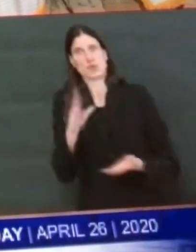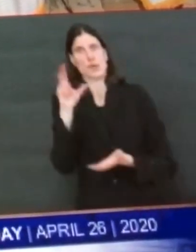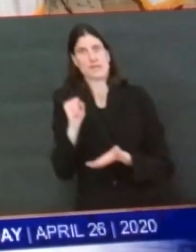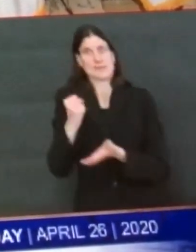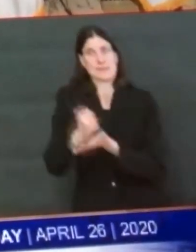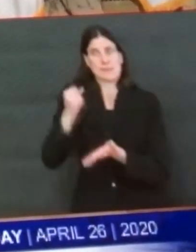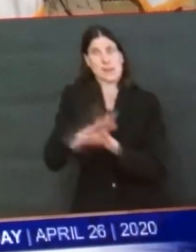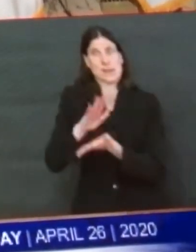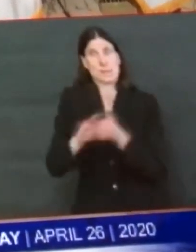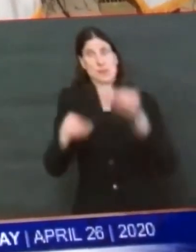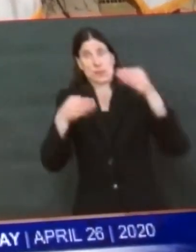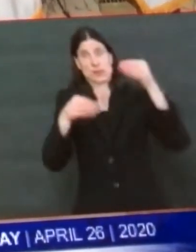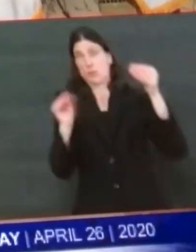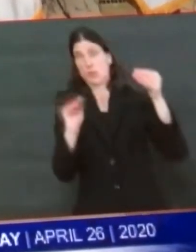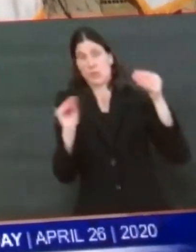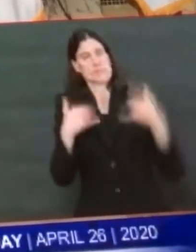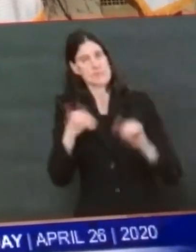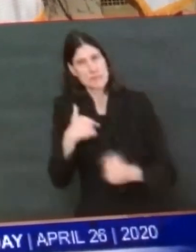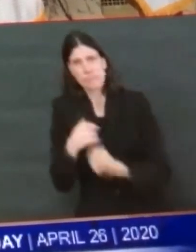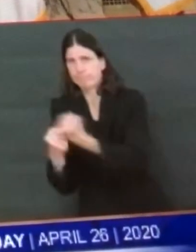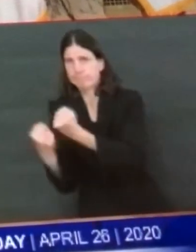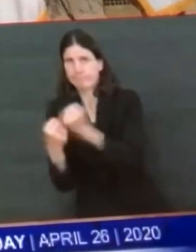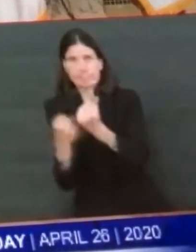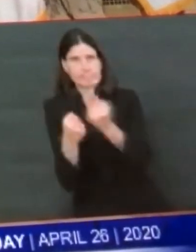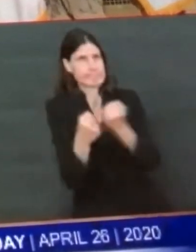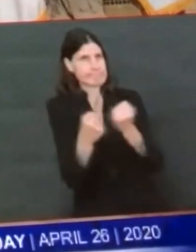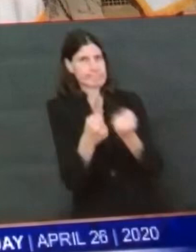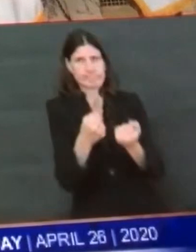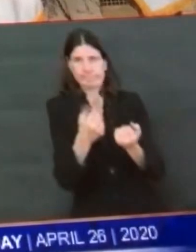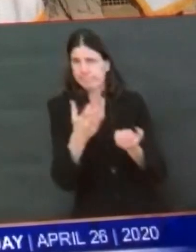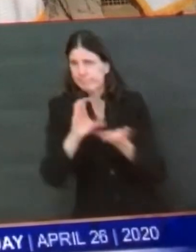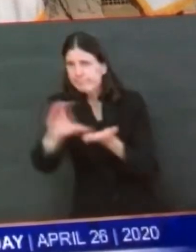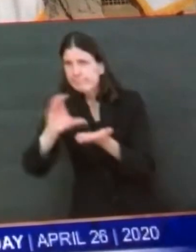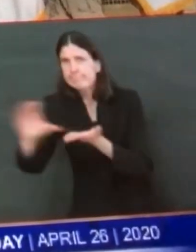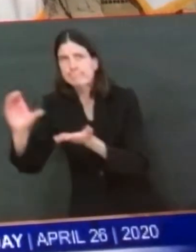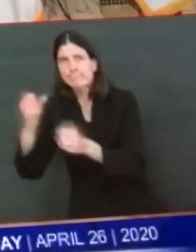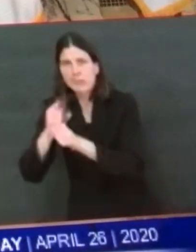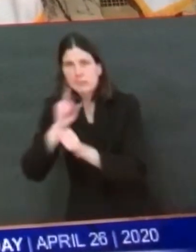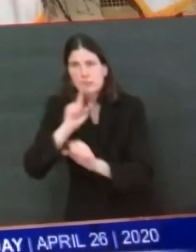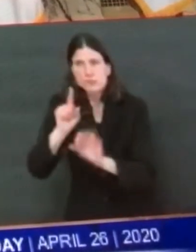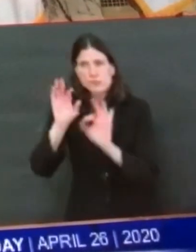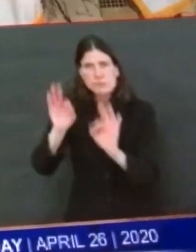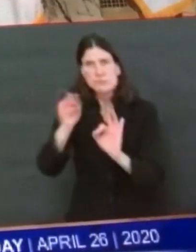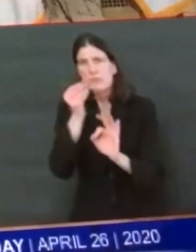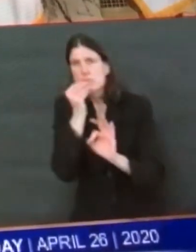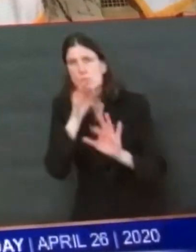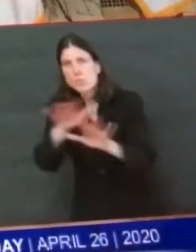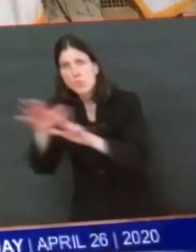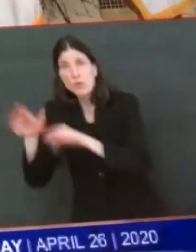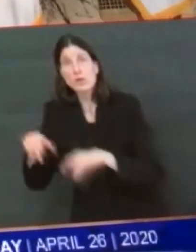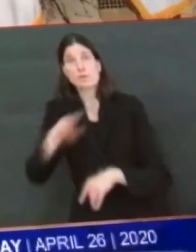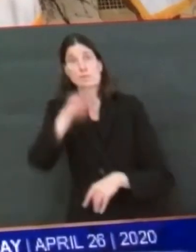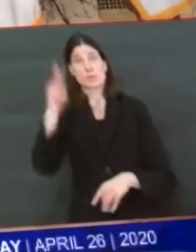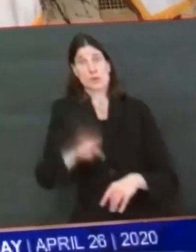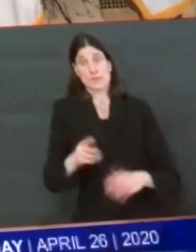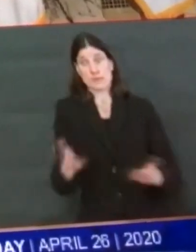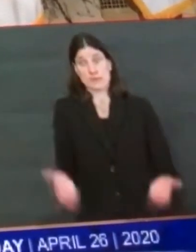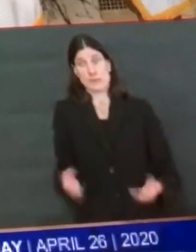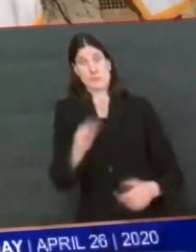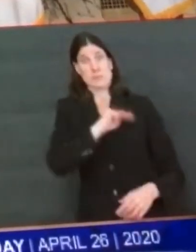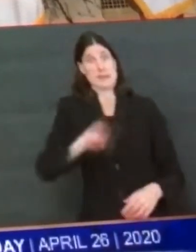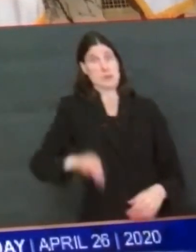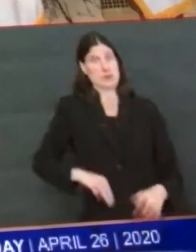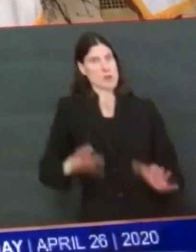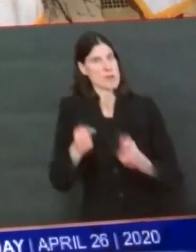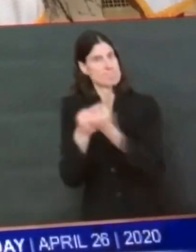folks. So we're doing more. We're going to continue to do more. That could be an idea. We're going to be open to a number of different